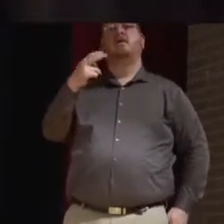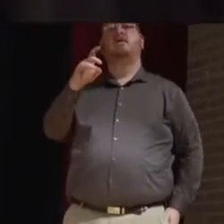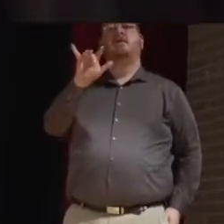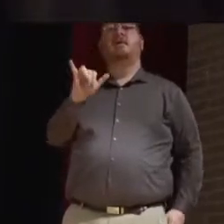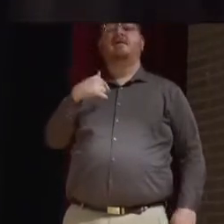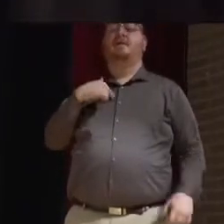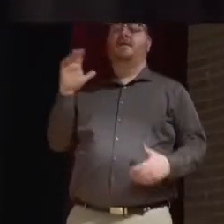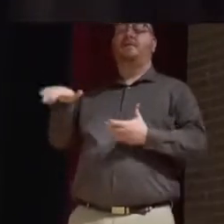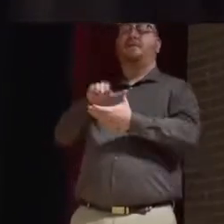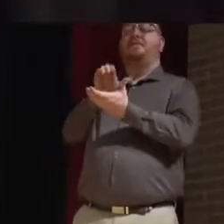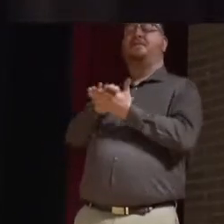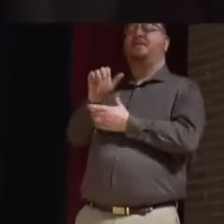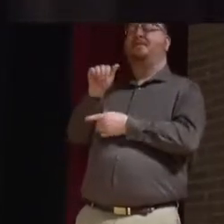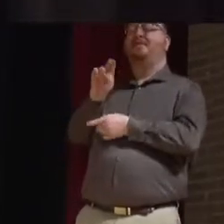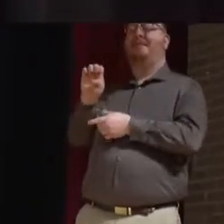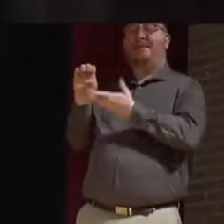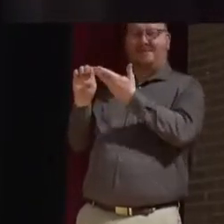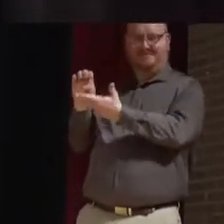married to Ann Haley.